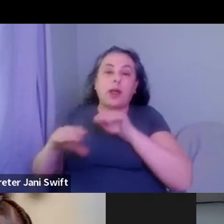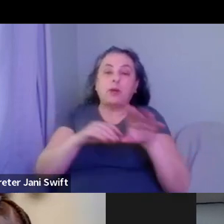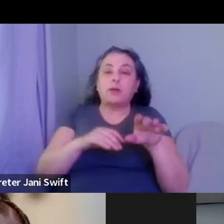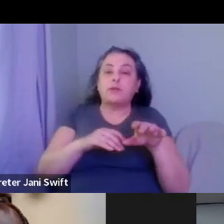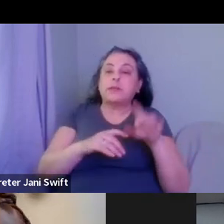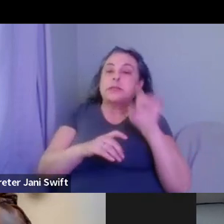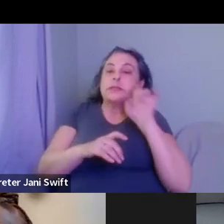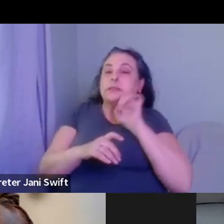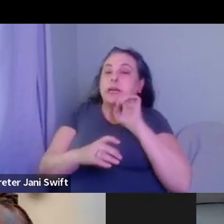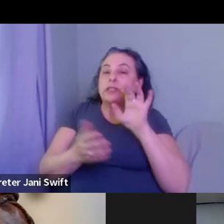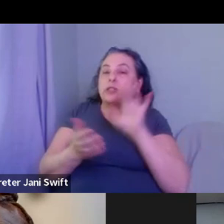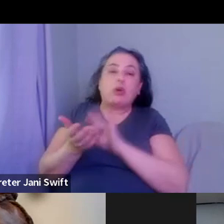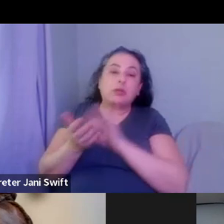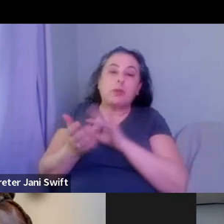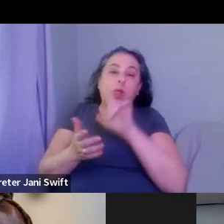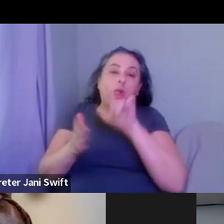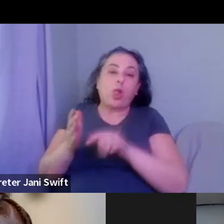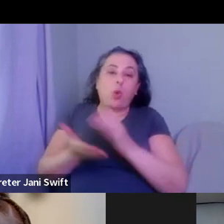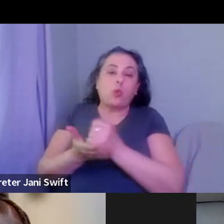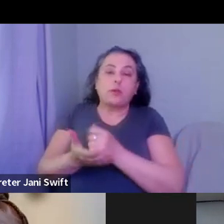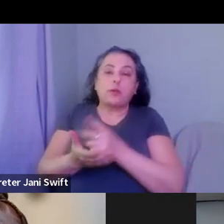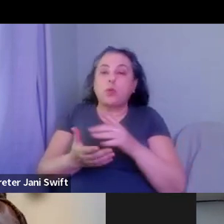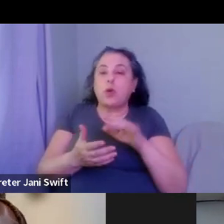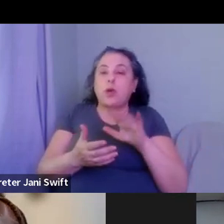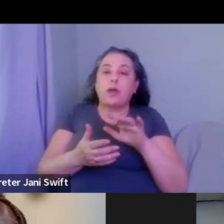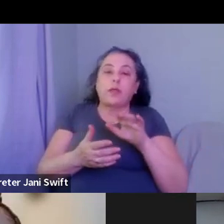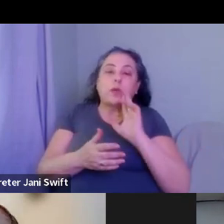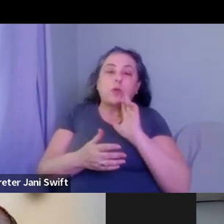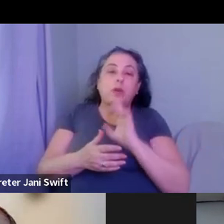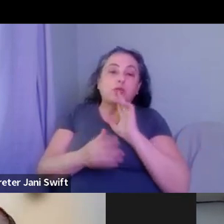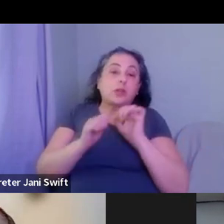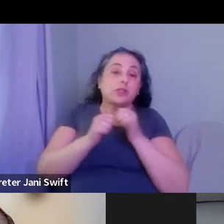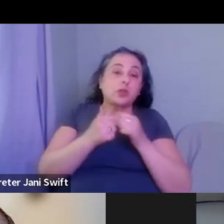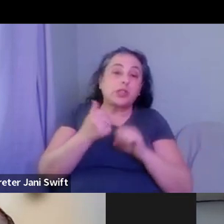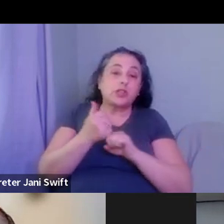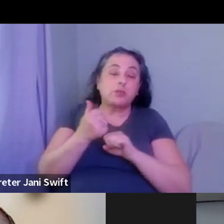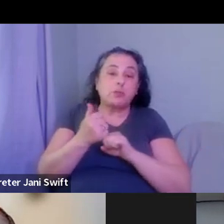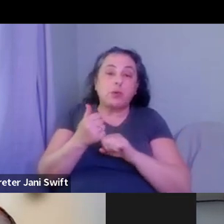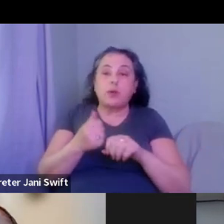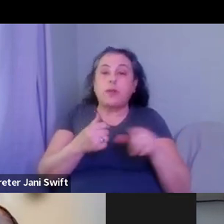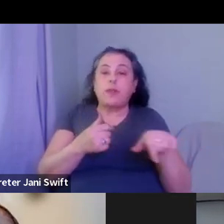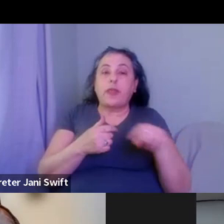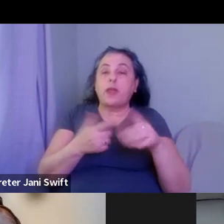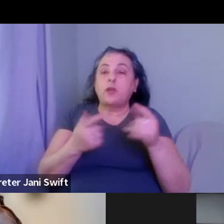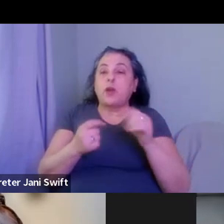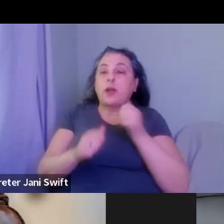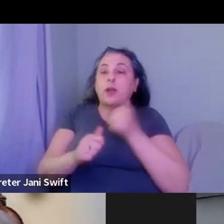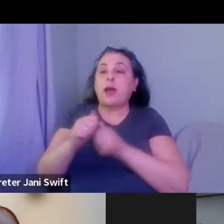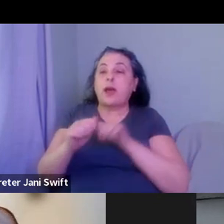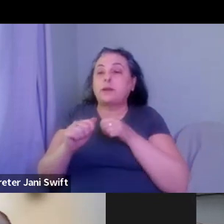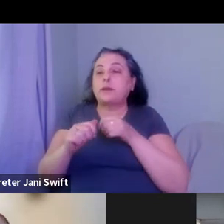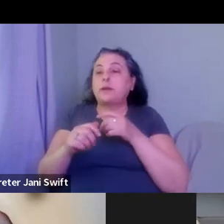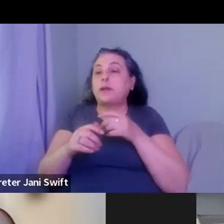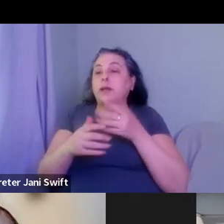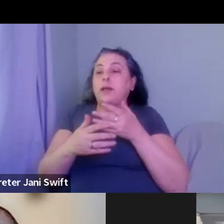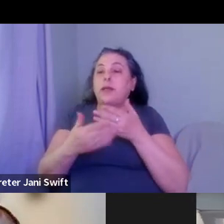low wages. And so this is what your association is promoting. And so they try to hide behind things